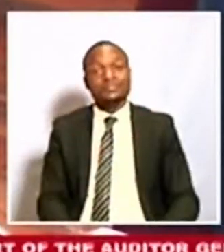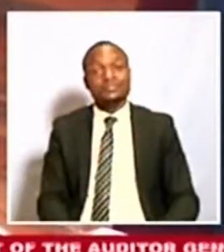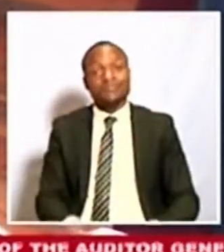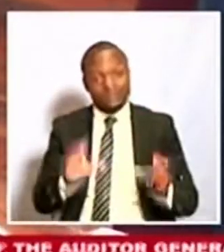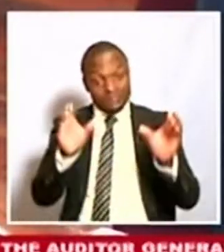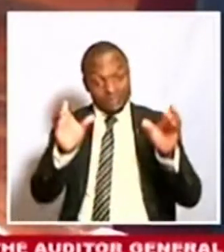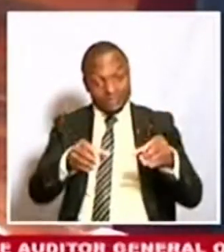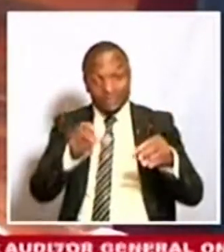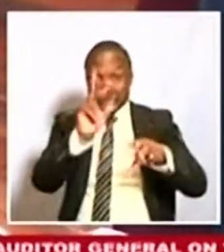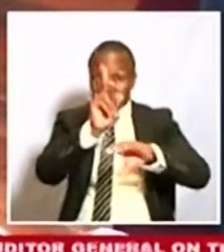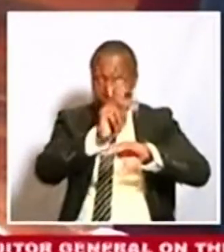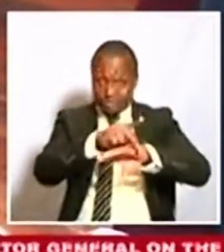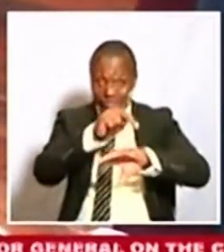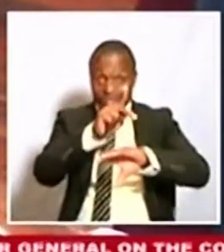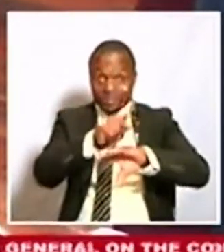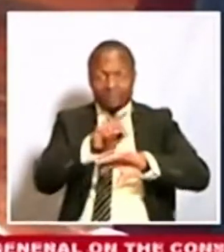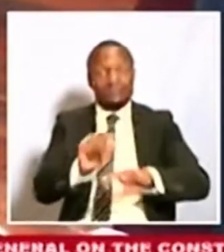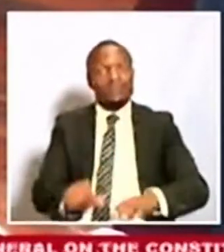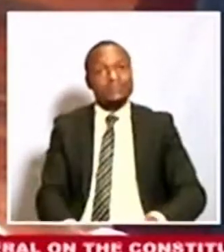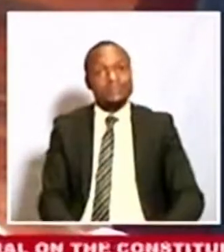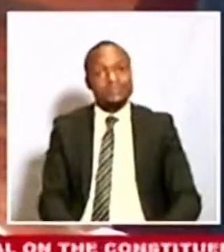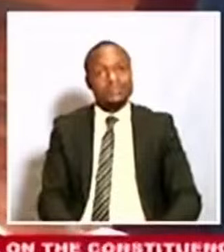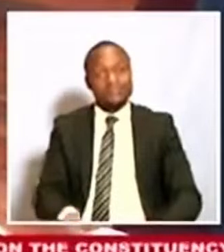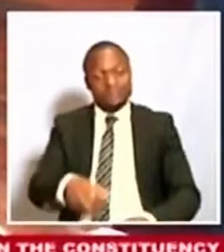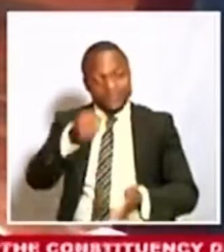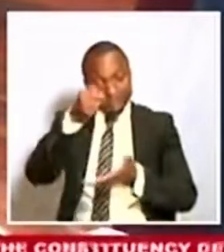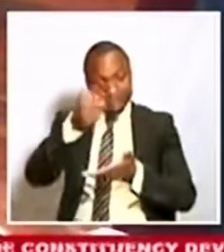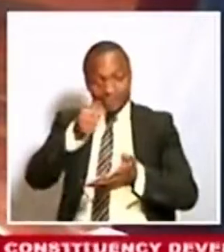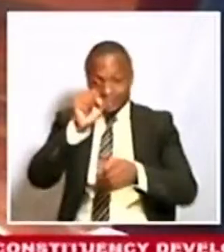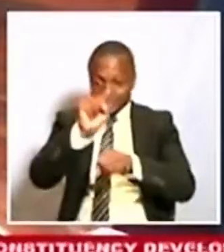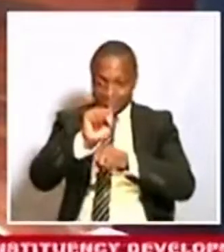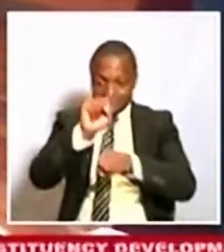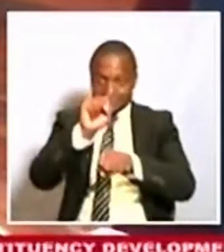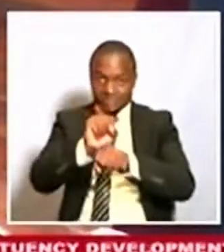community projects, budget performance.